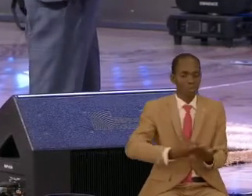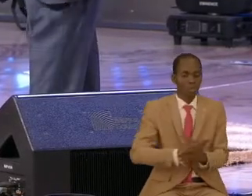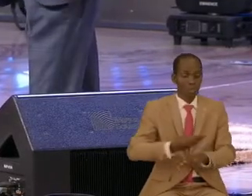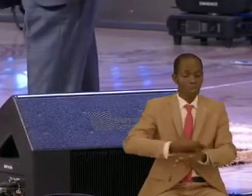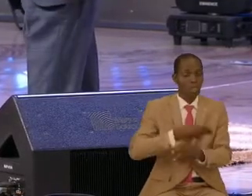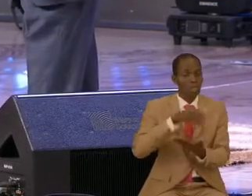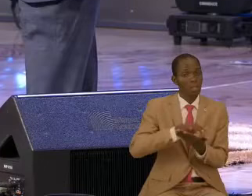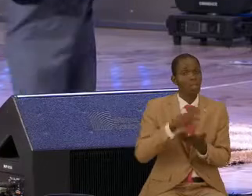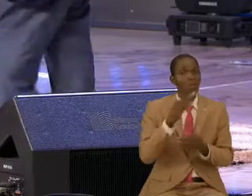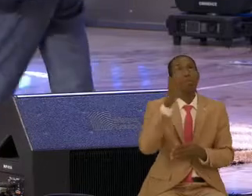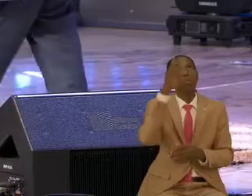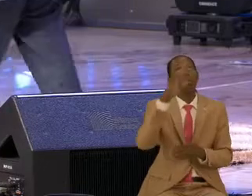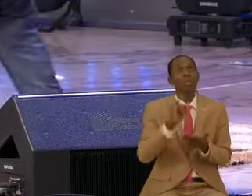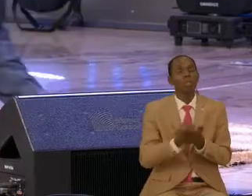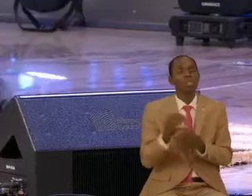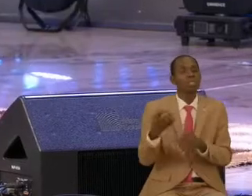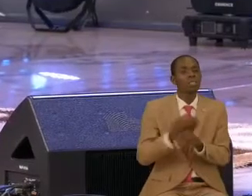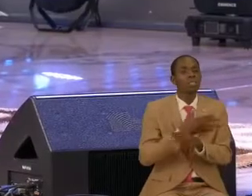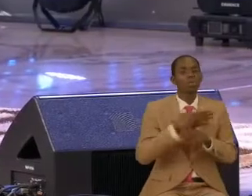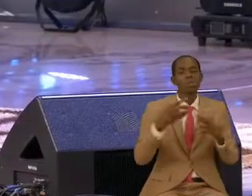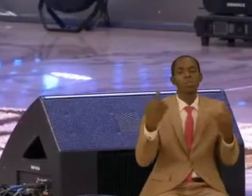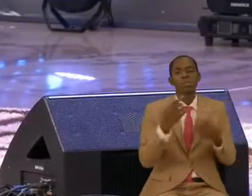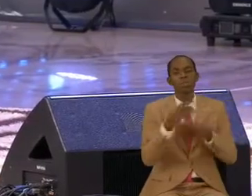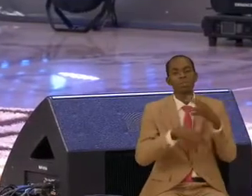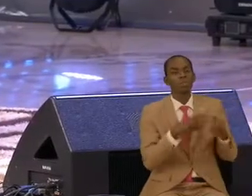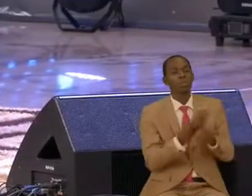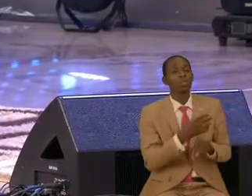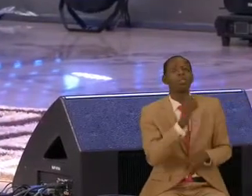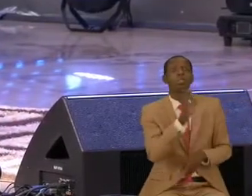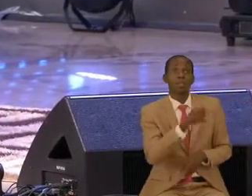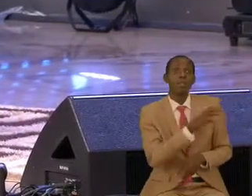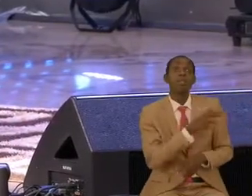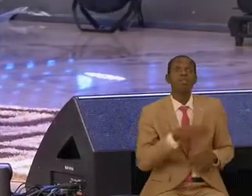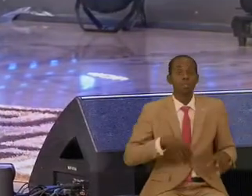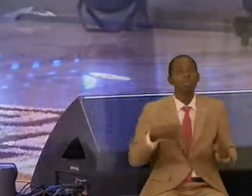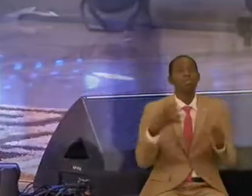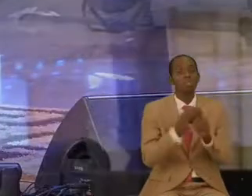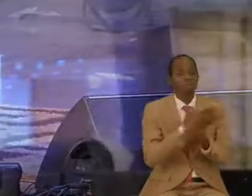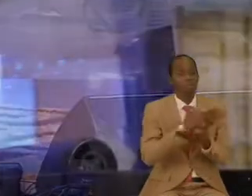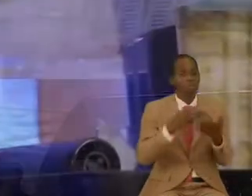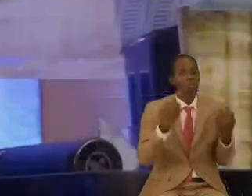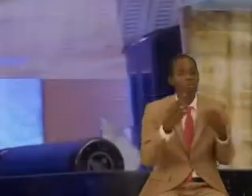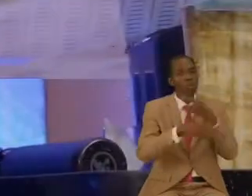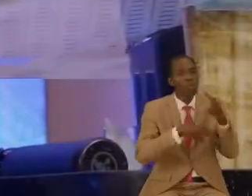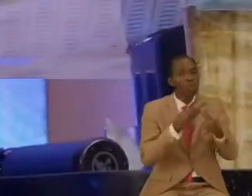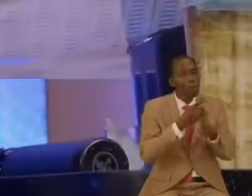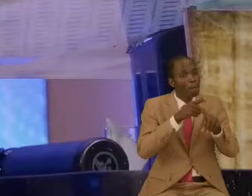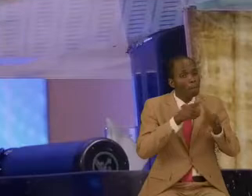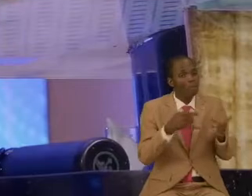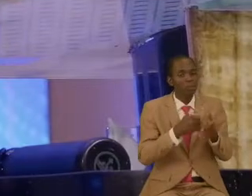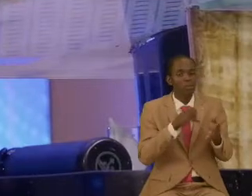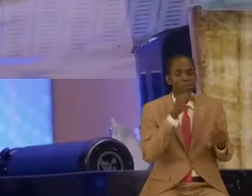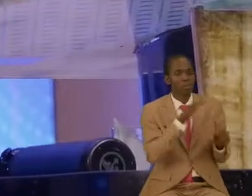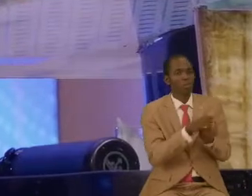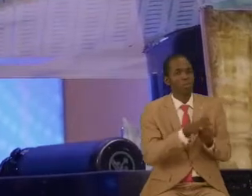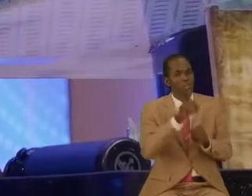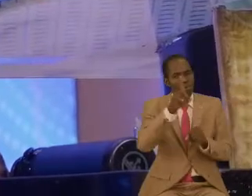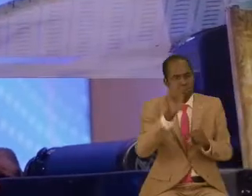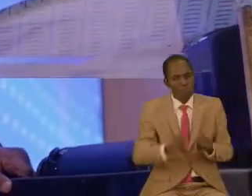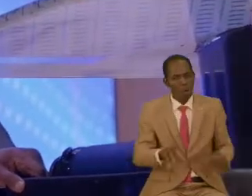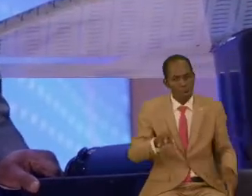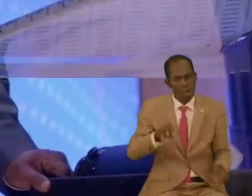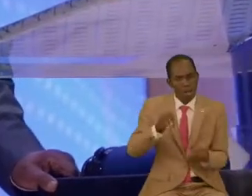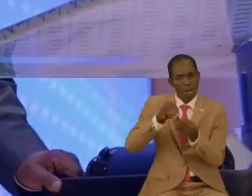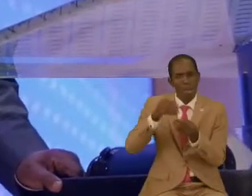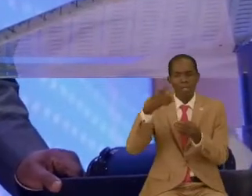away the sin of the world. They said it's taking away the sin of the world is not enough. You must add the